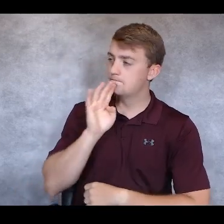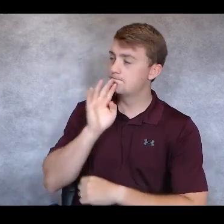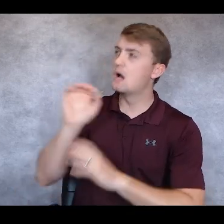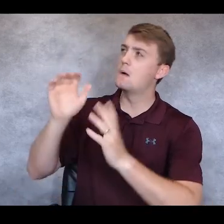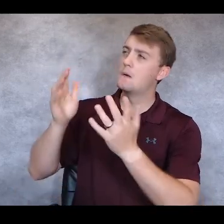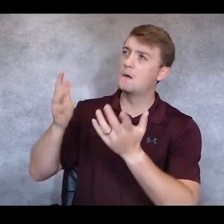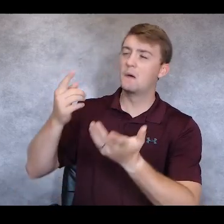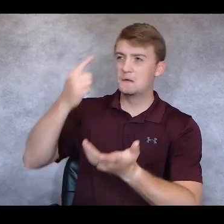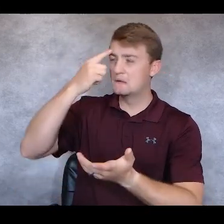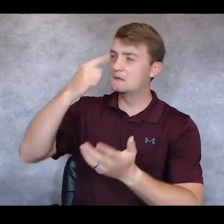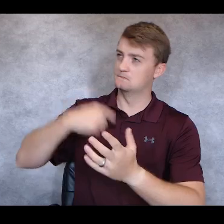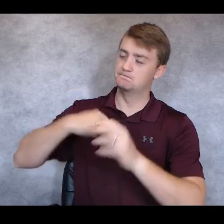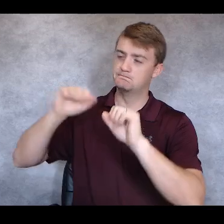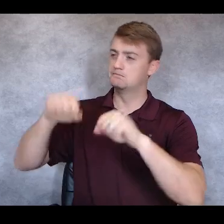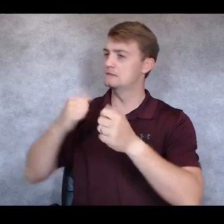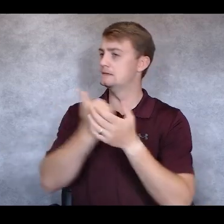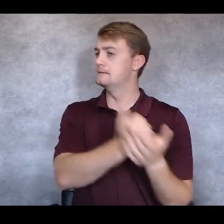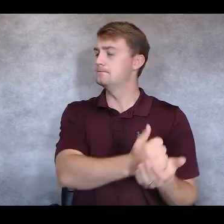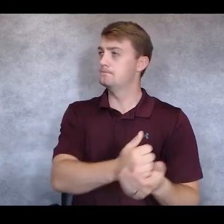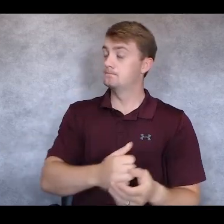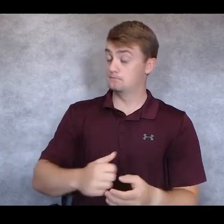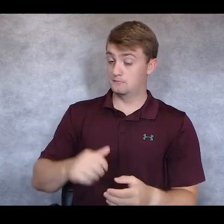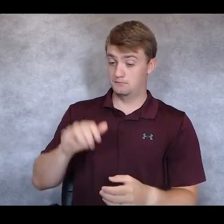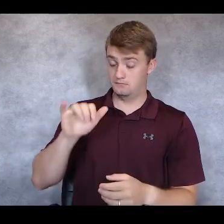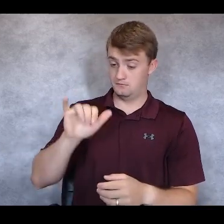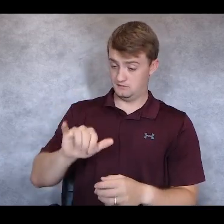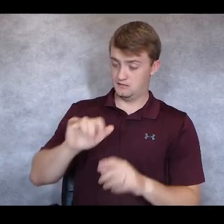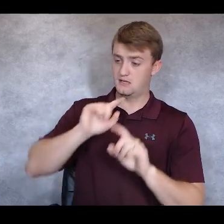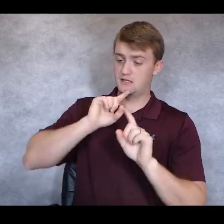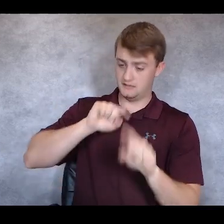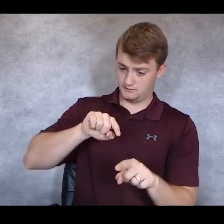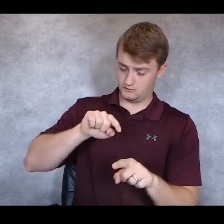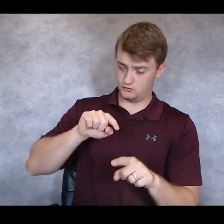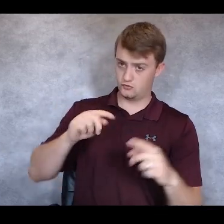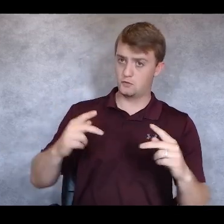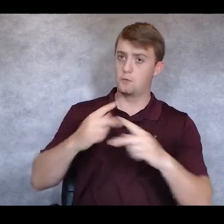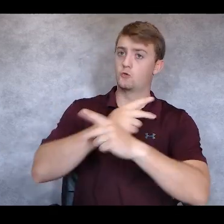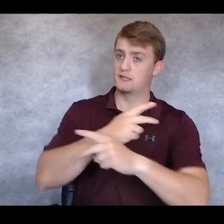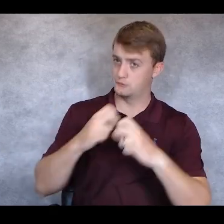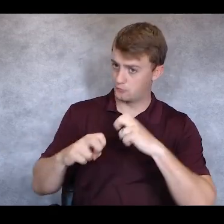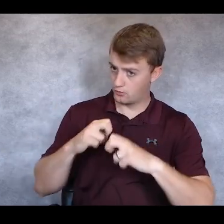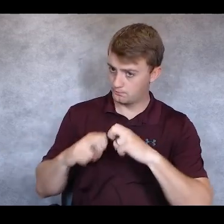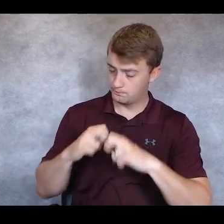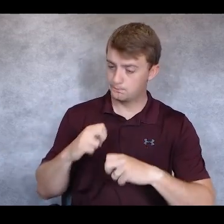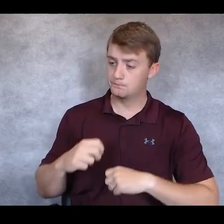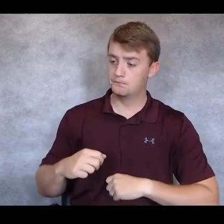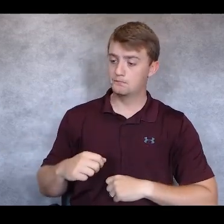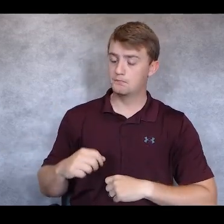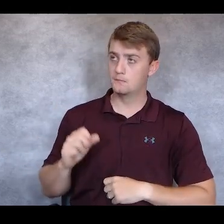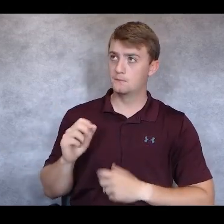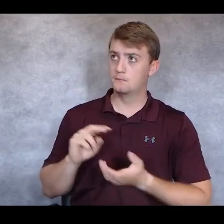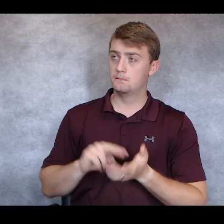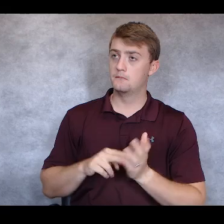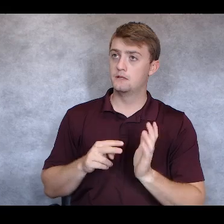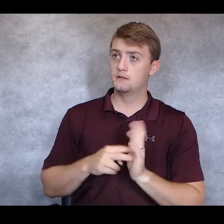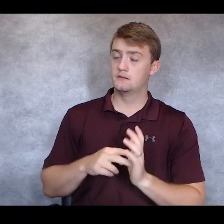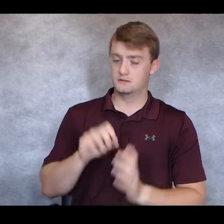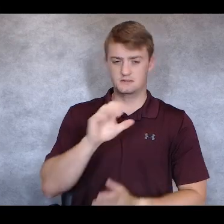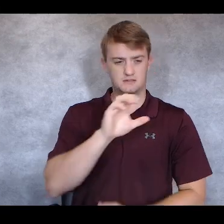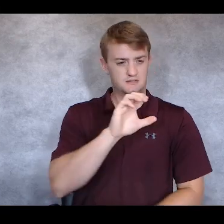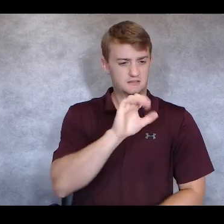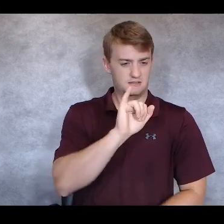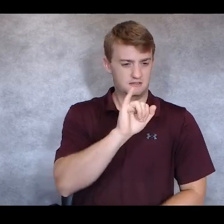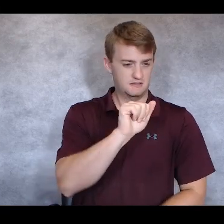Yeah, I think I can help out. Mhm. It's an answer to a multiplication problem.